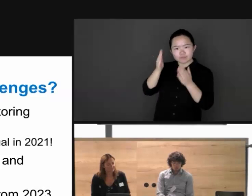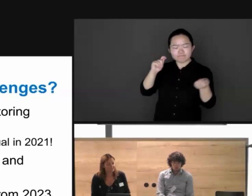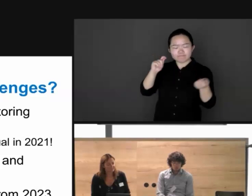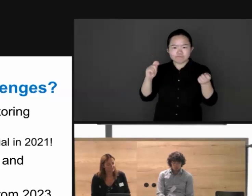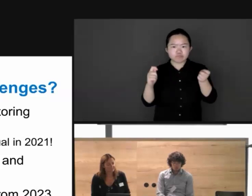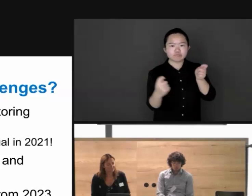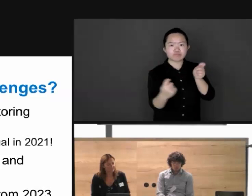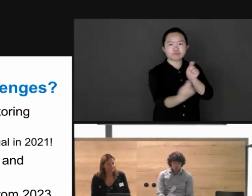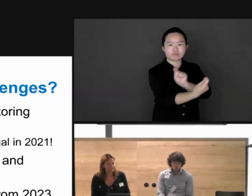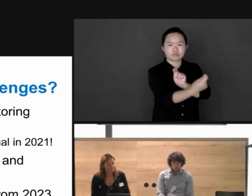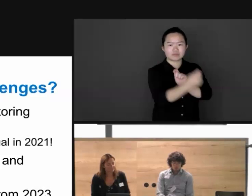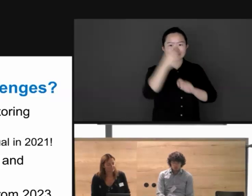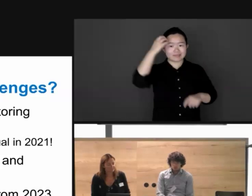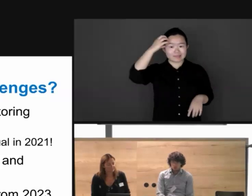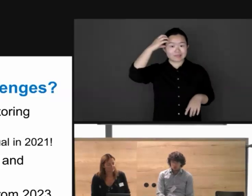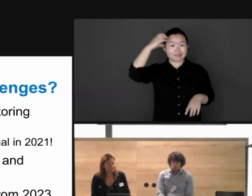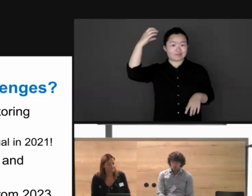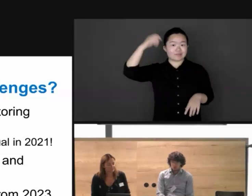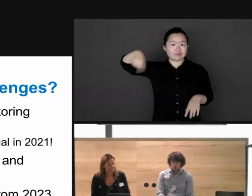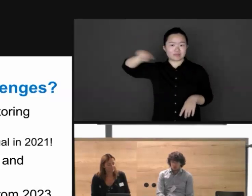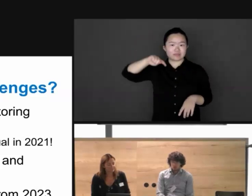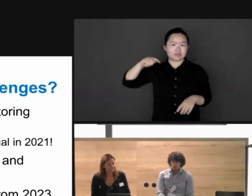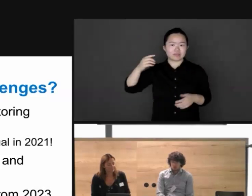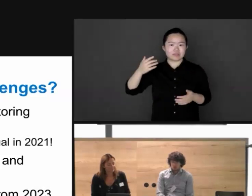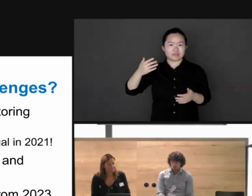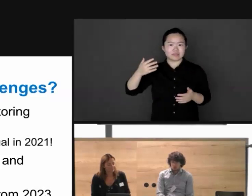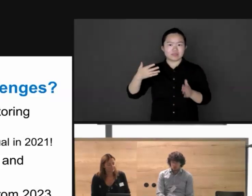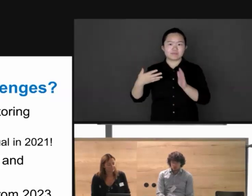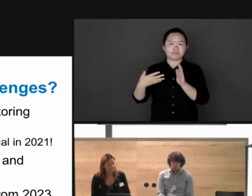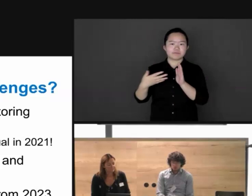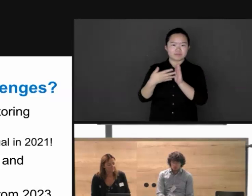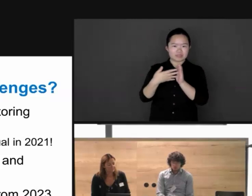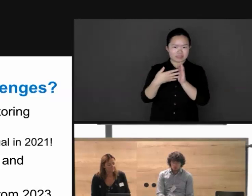the amended version into the new version of the EN standard.